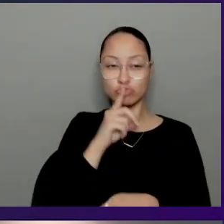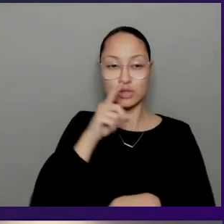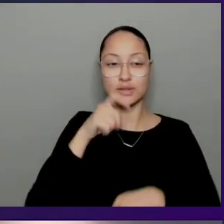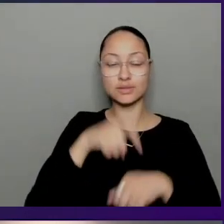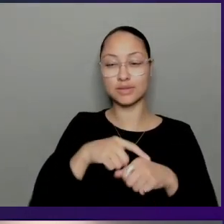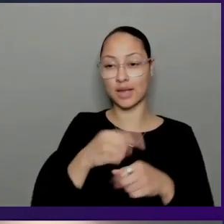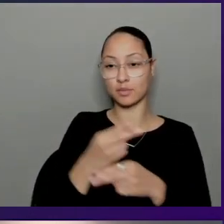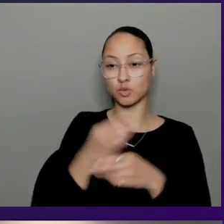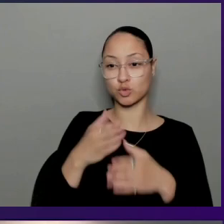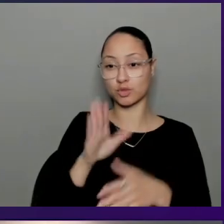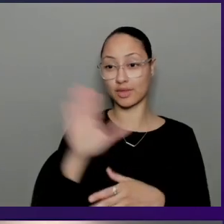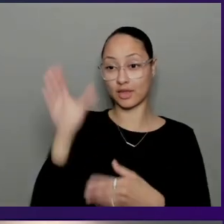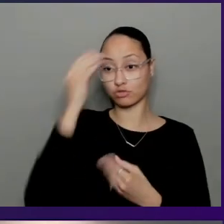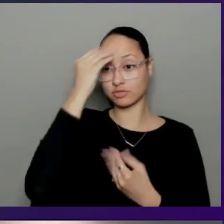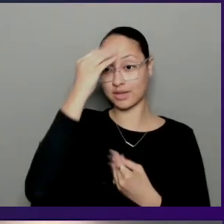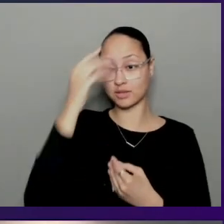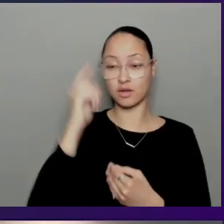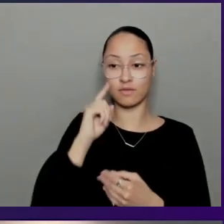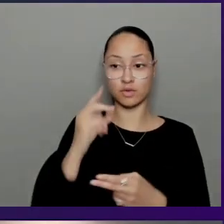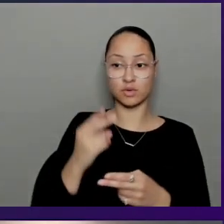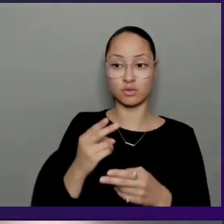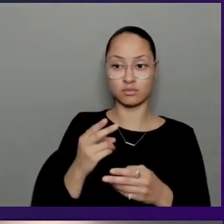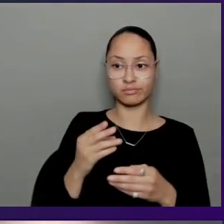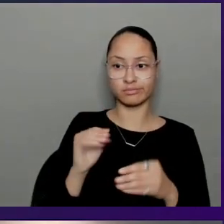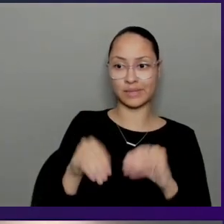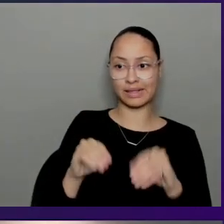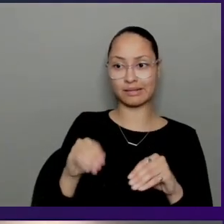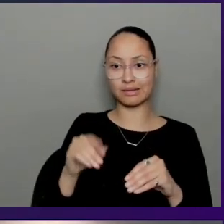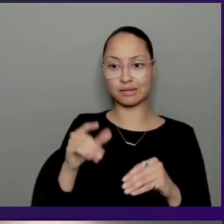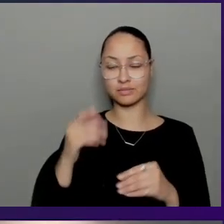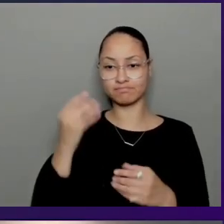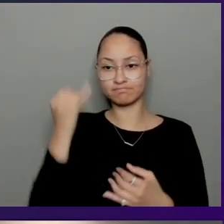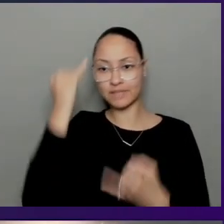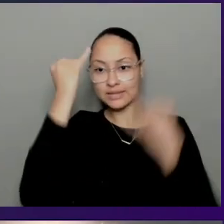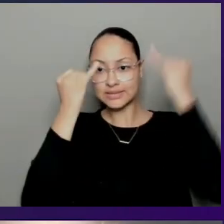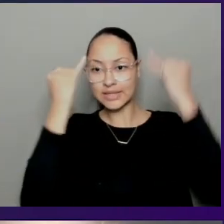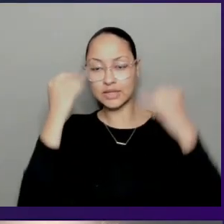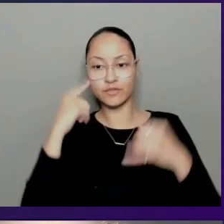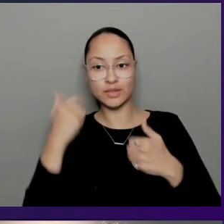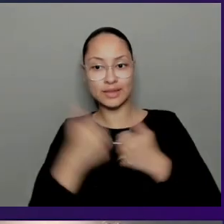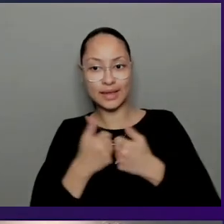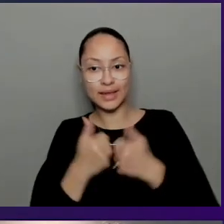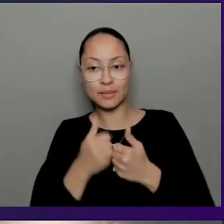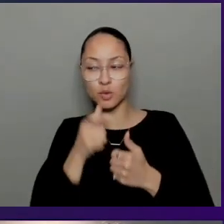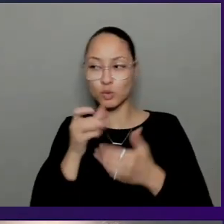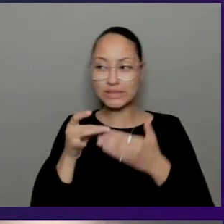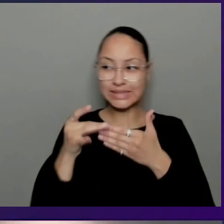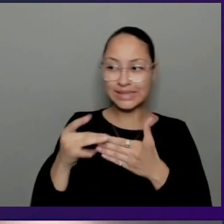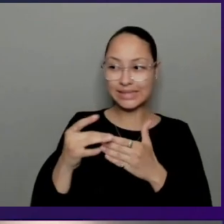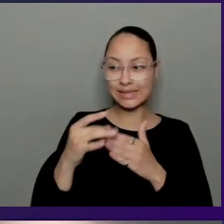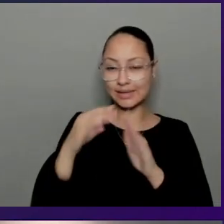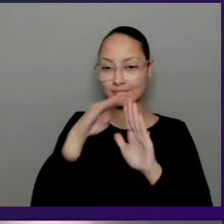the actual business logic of the game, scores updates, and leaderboards updates.